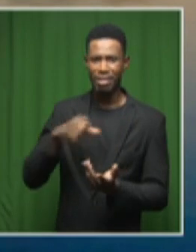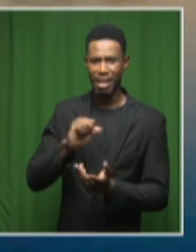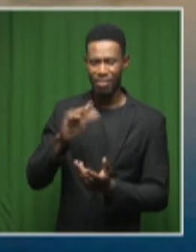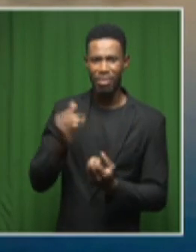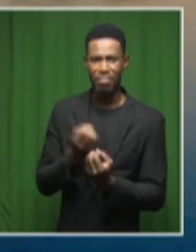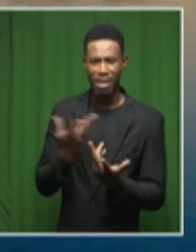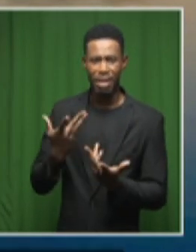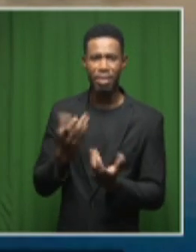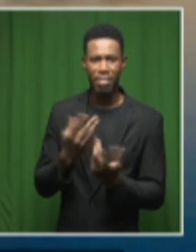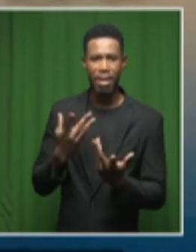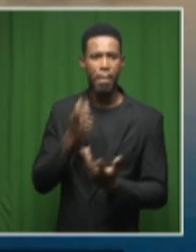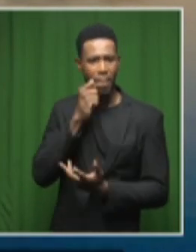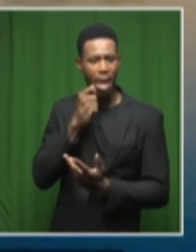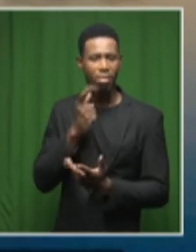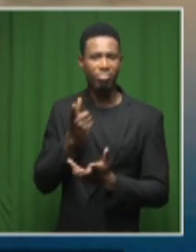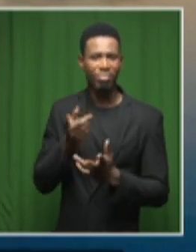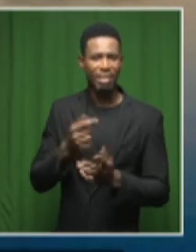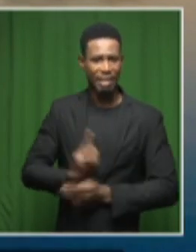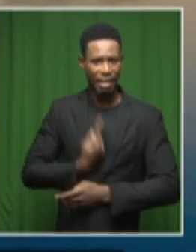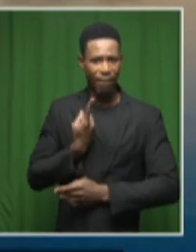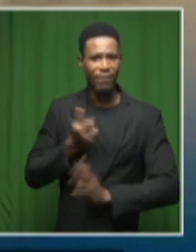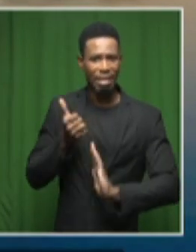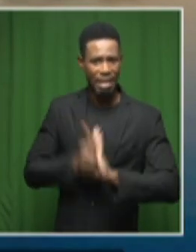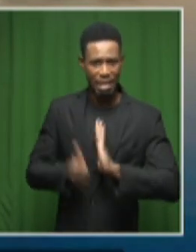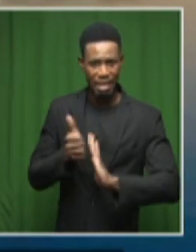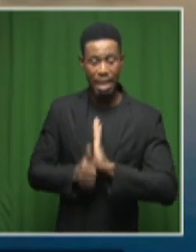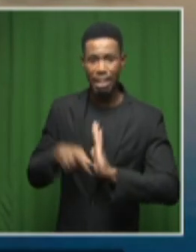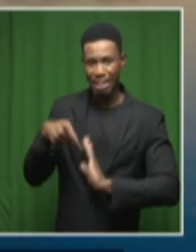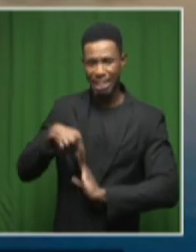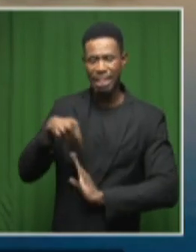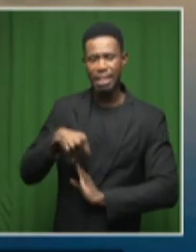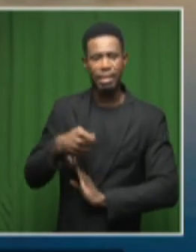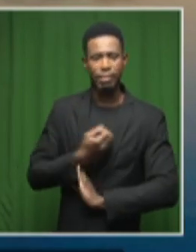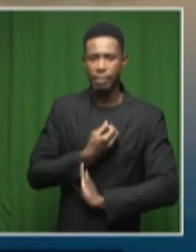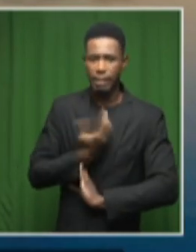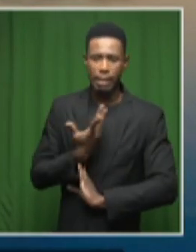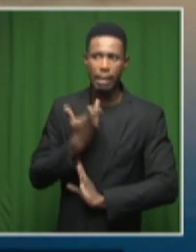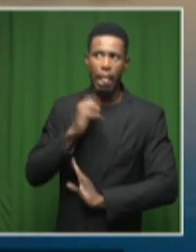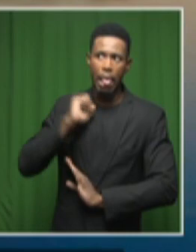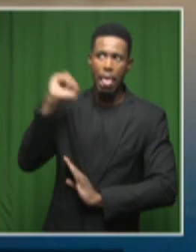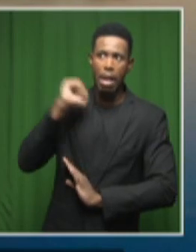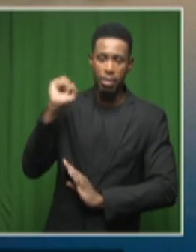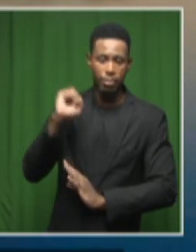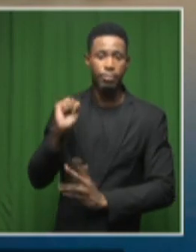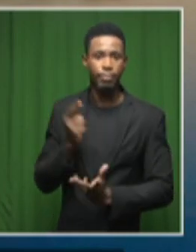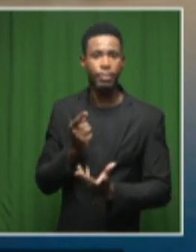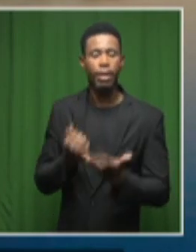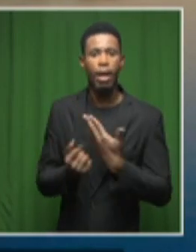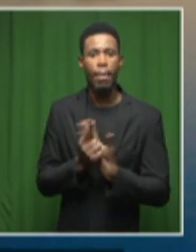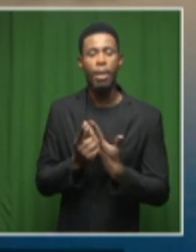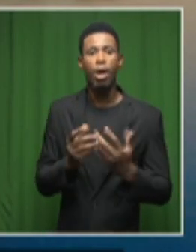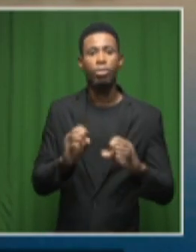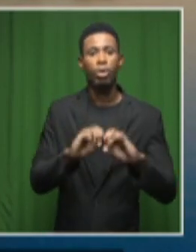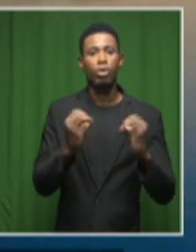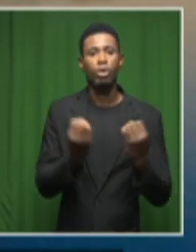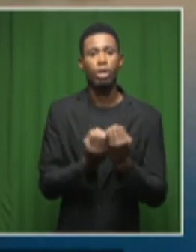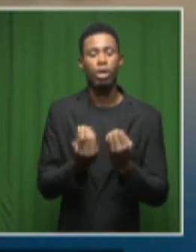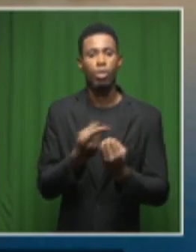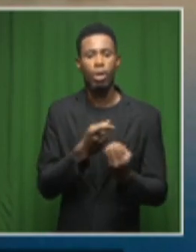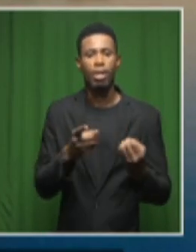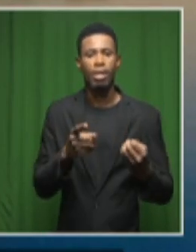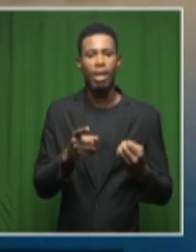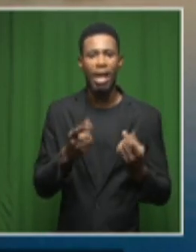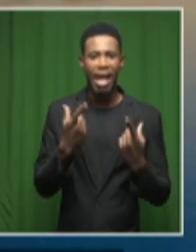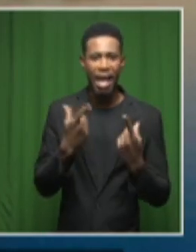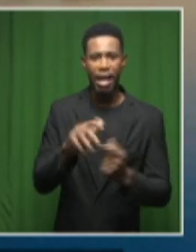rates in the world. And so this was in partnership with an organization called Activate, where I was one of the